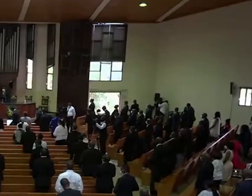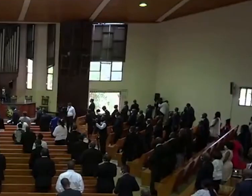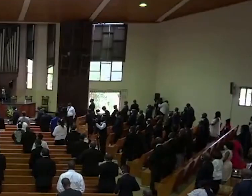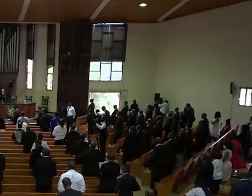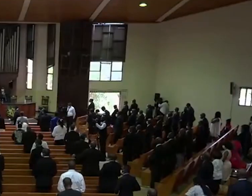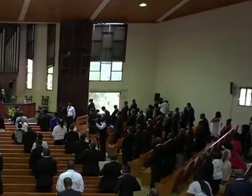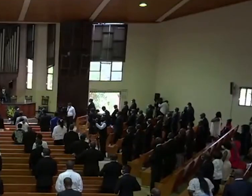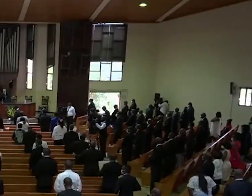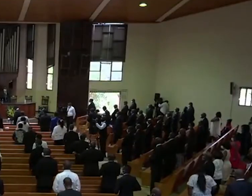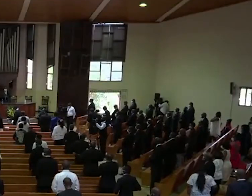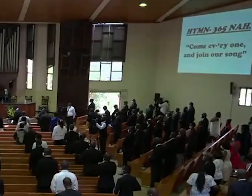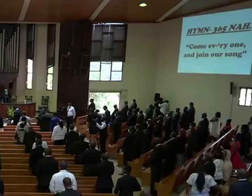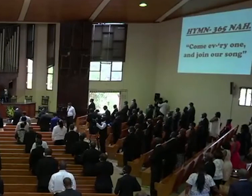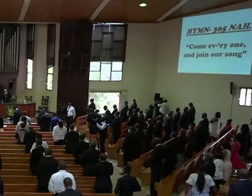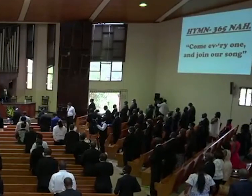ayamba.